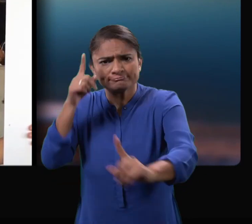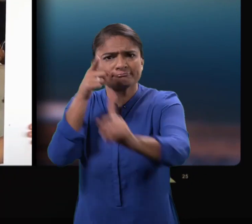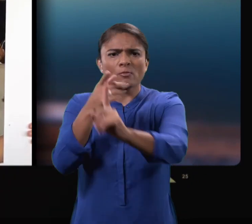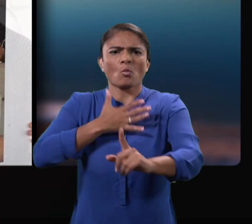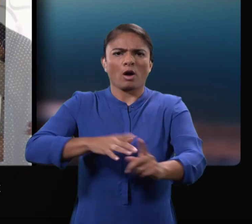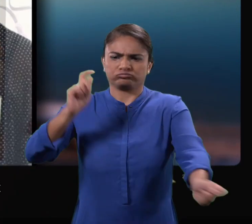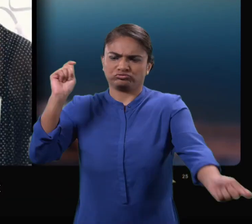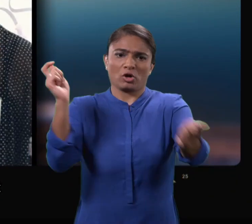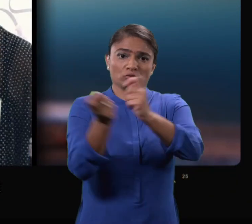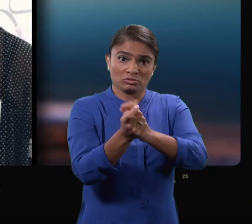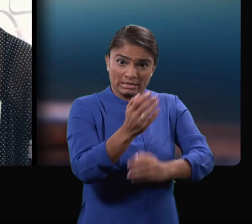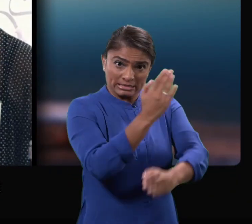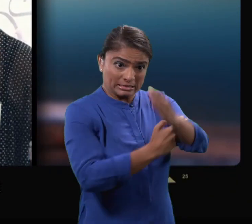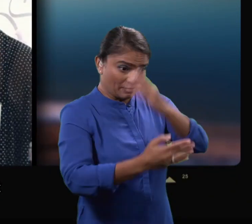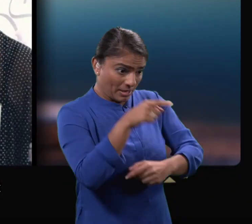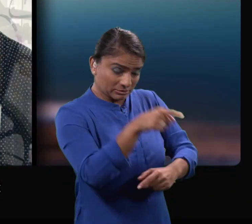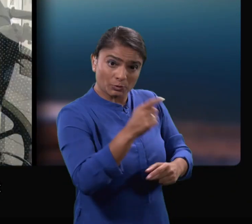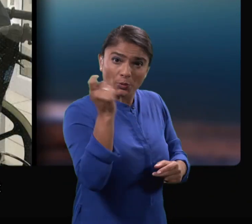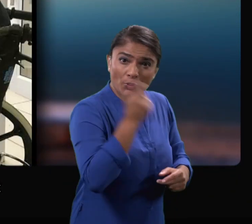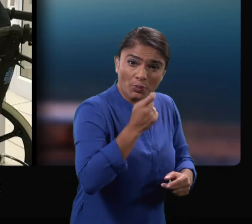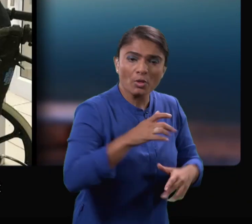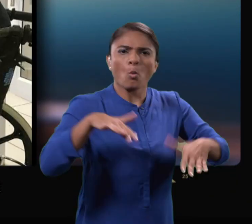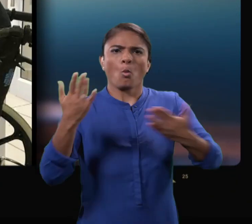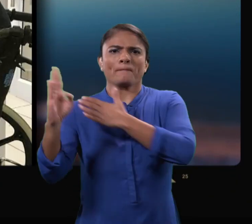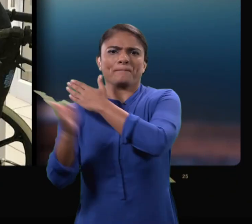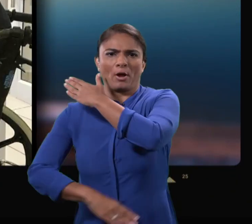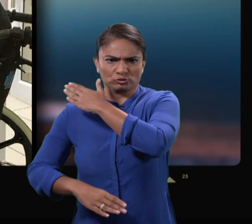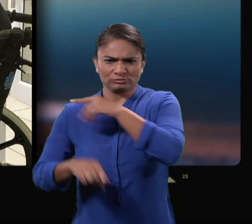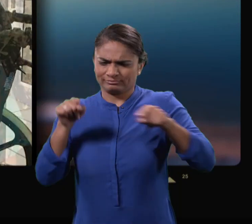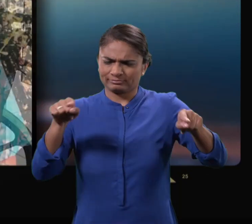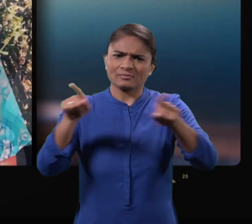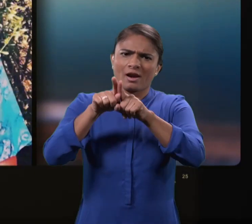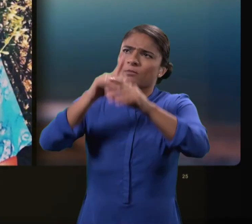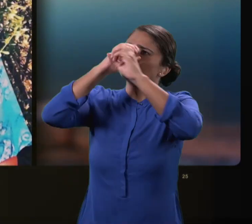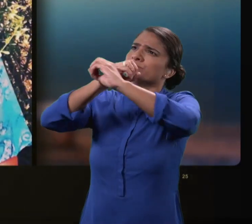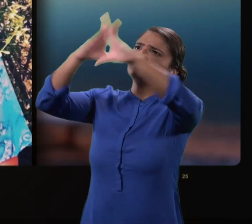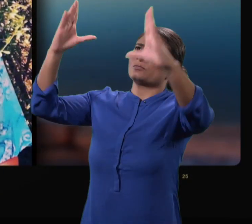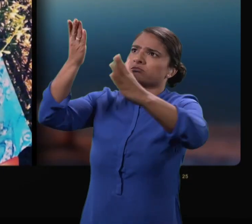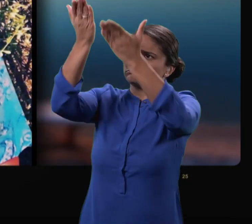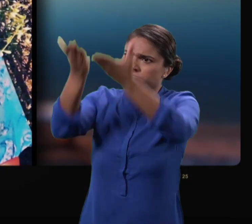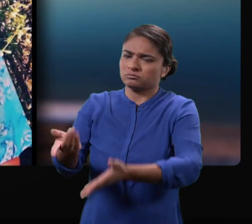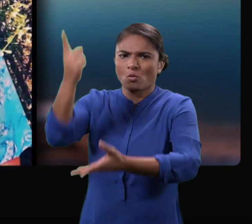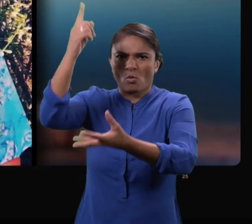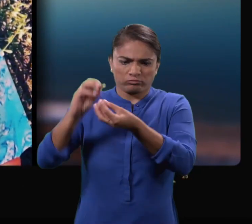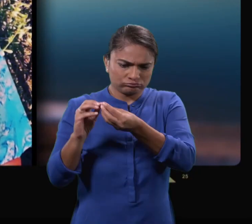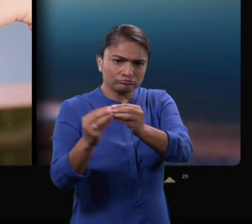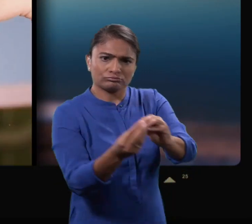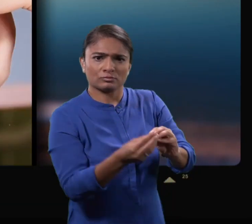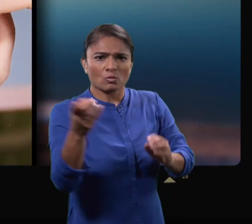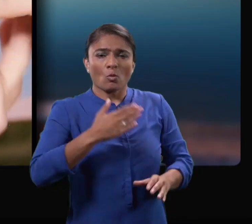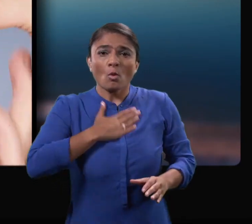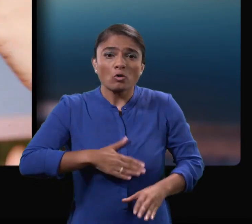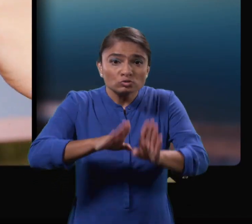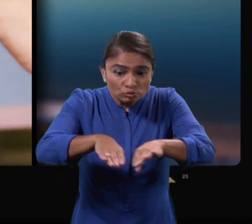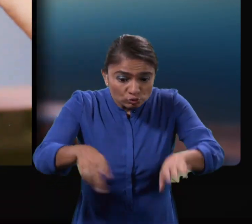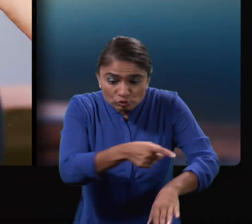change the narrative that a disability is a curse or punishment by highlighting that everyone was created in God's image. Her